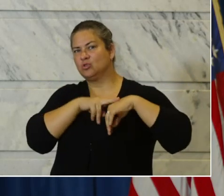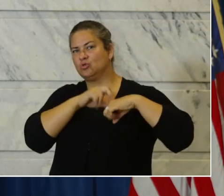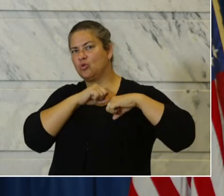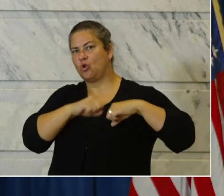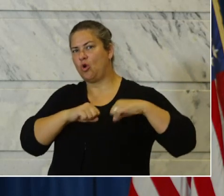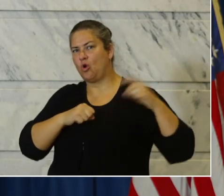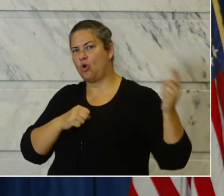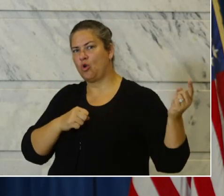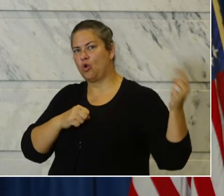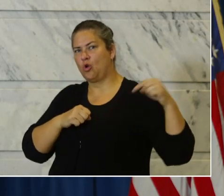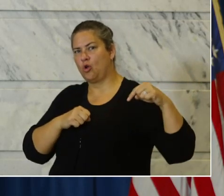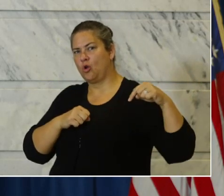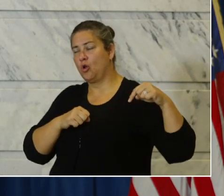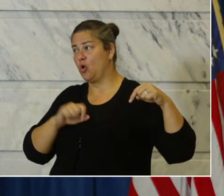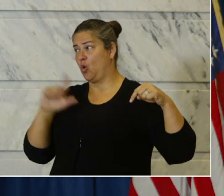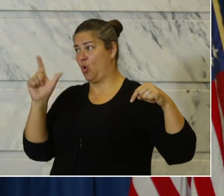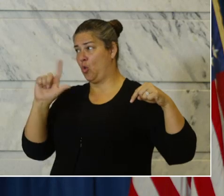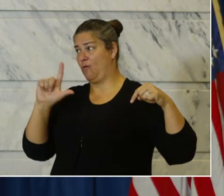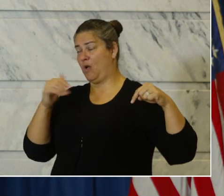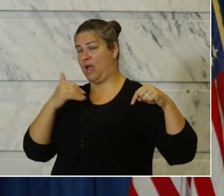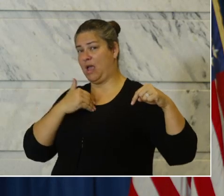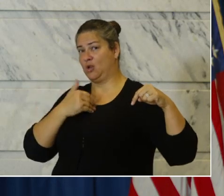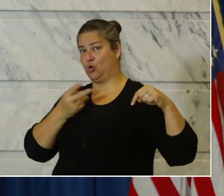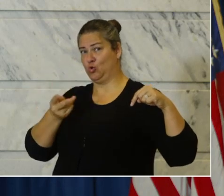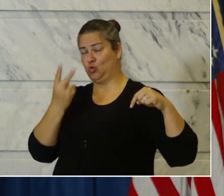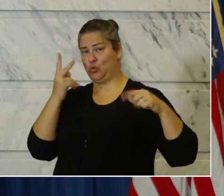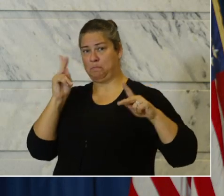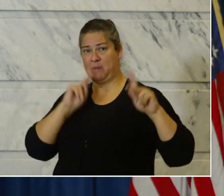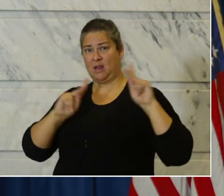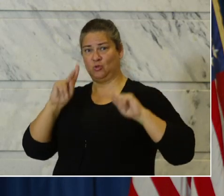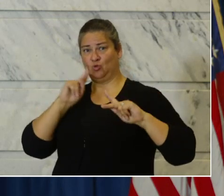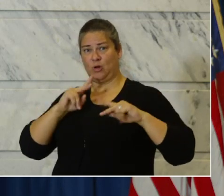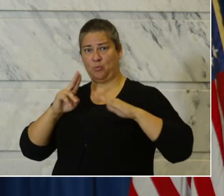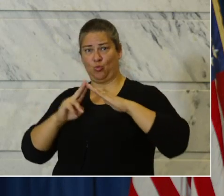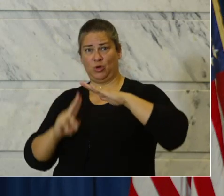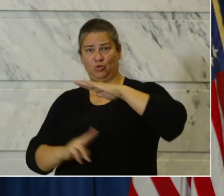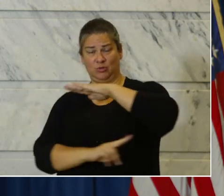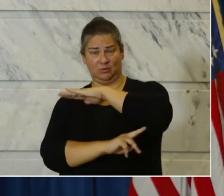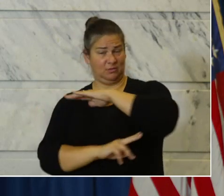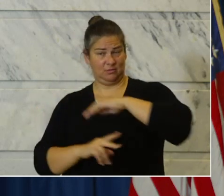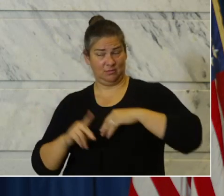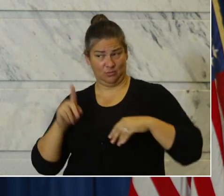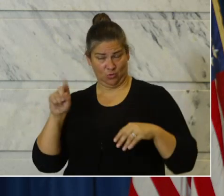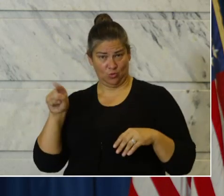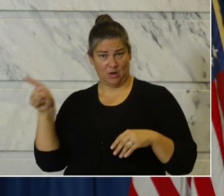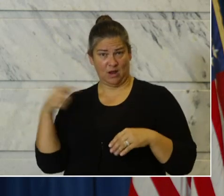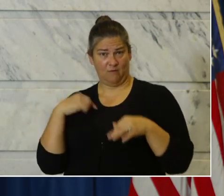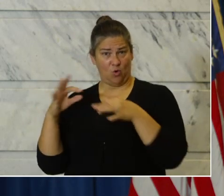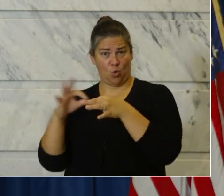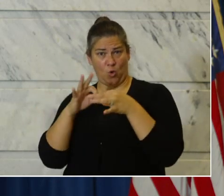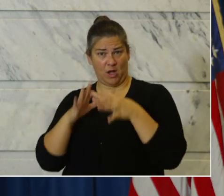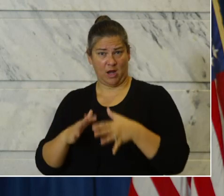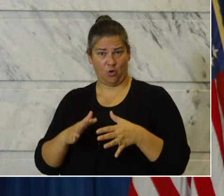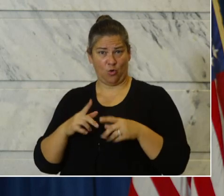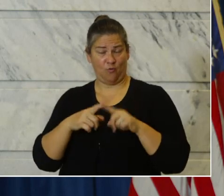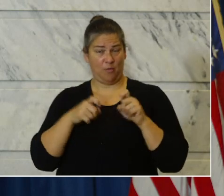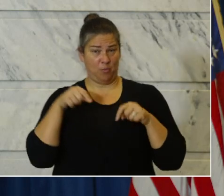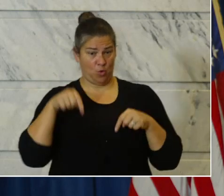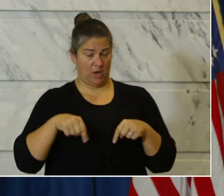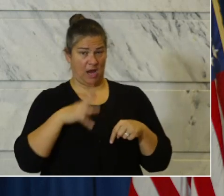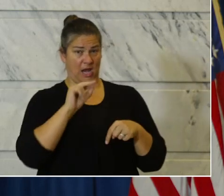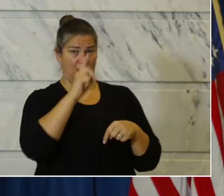Ohio. And with Louisville having 2 pedestrian bridges, I was just wondering if there's any sort of coordination between you and Governor Holcomb